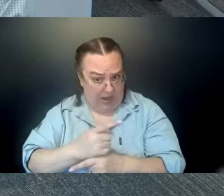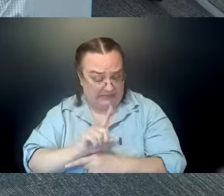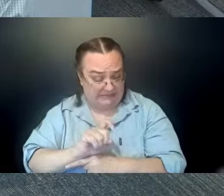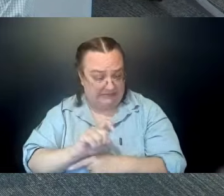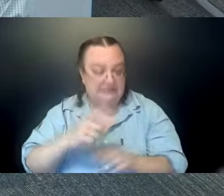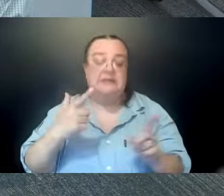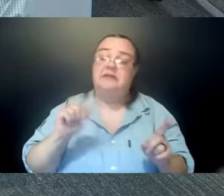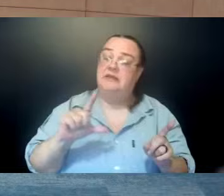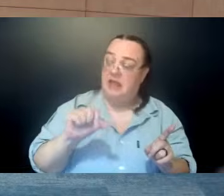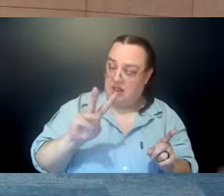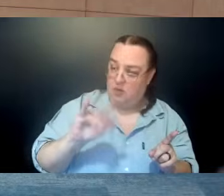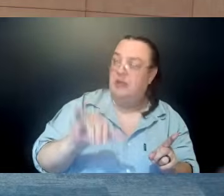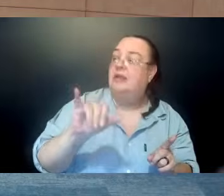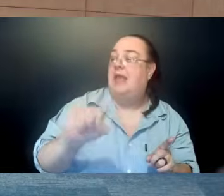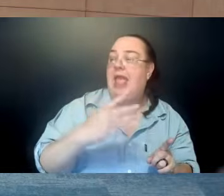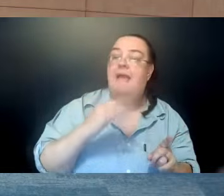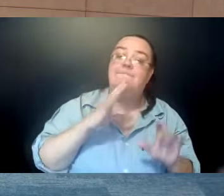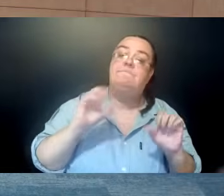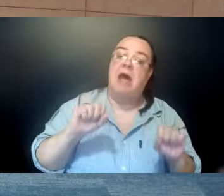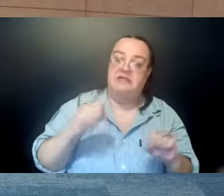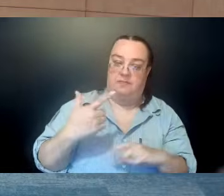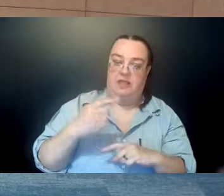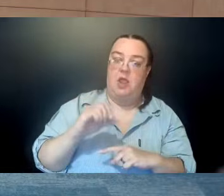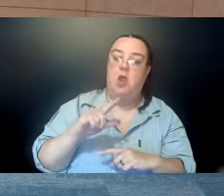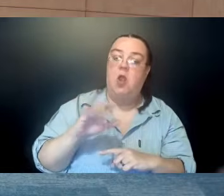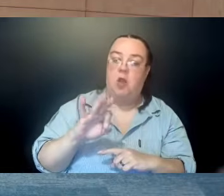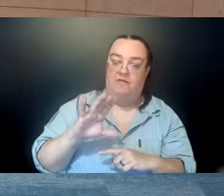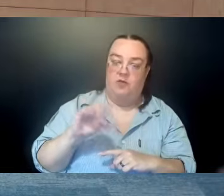Correct. Possibly golf carts. Okay. Okay.